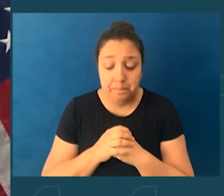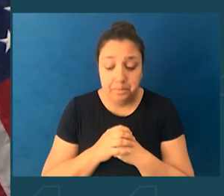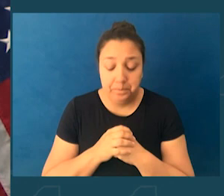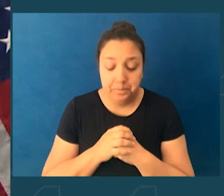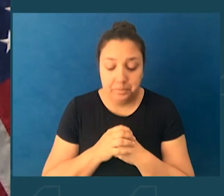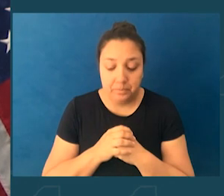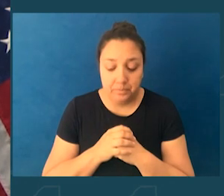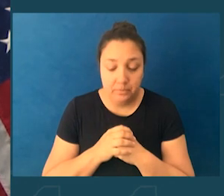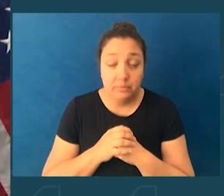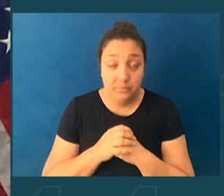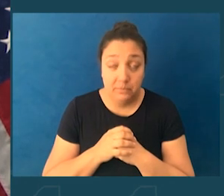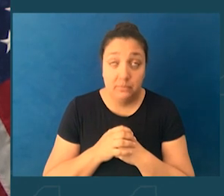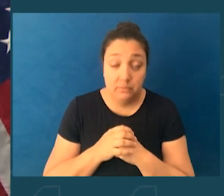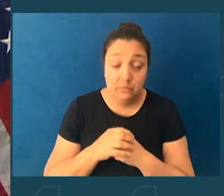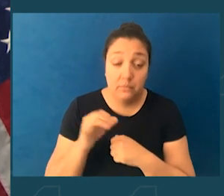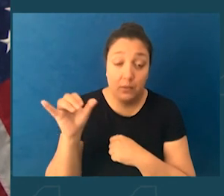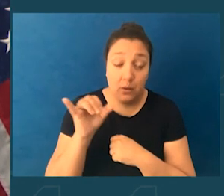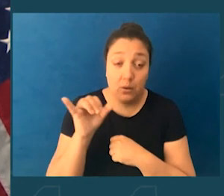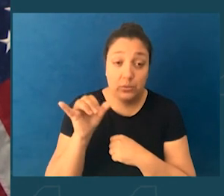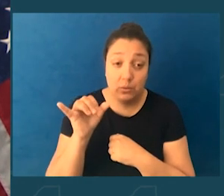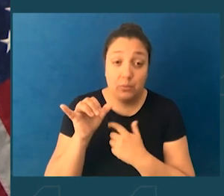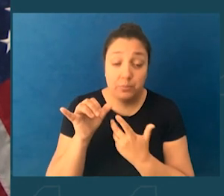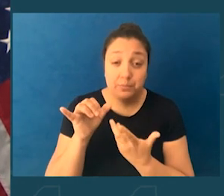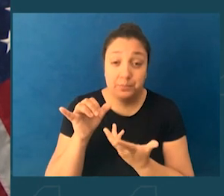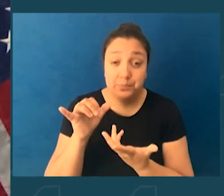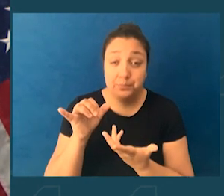just experienced our 200th